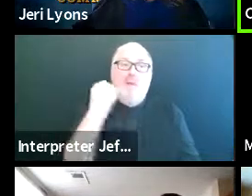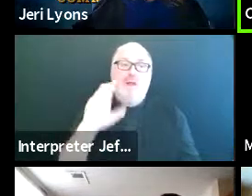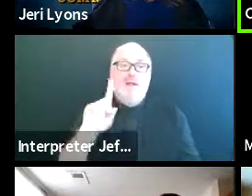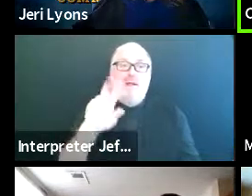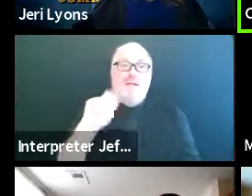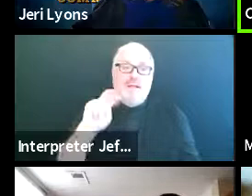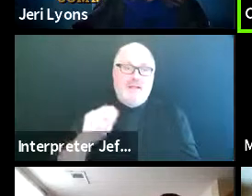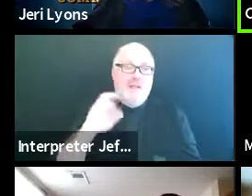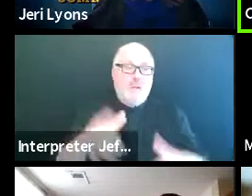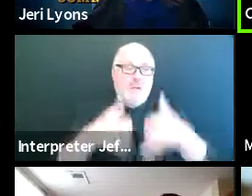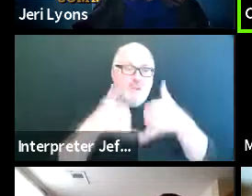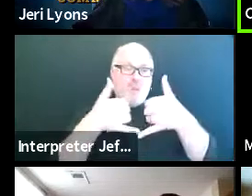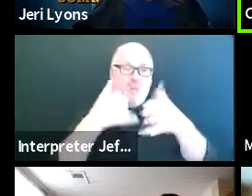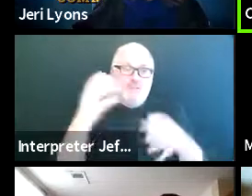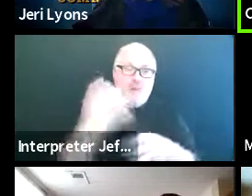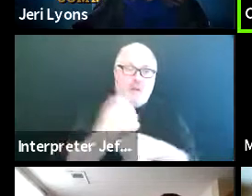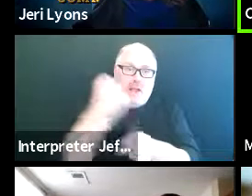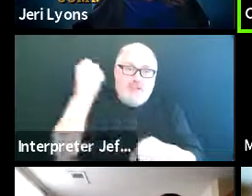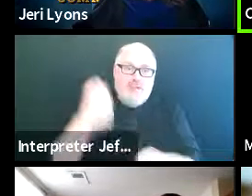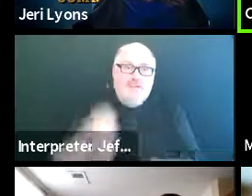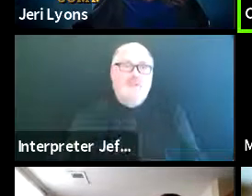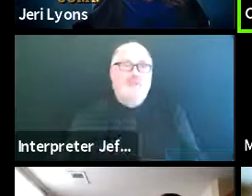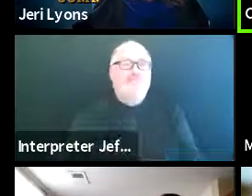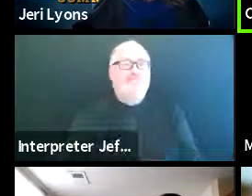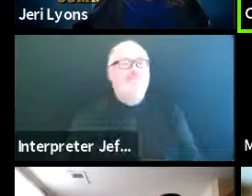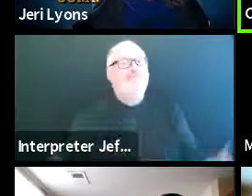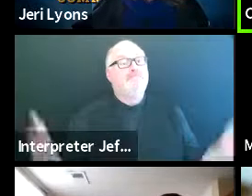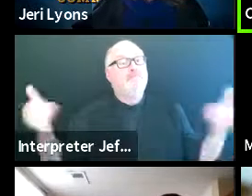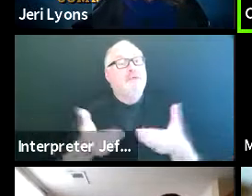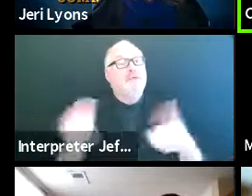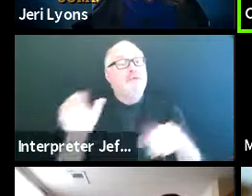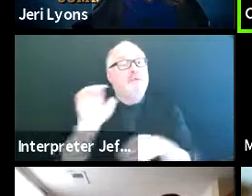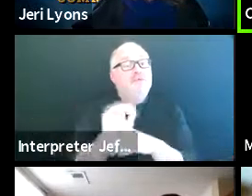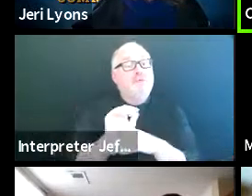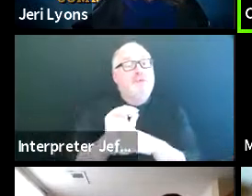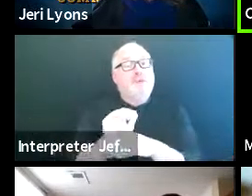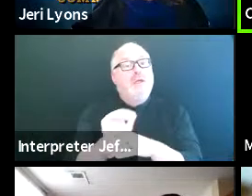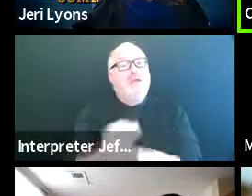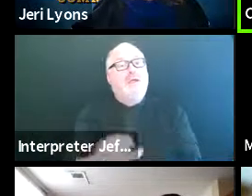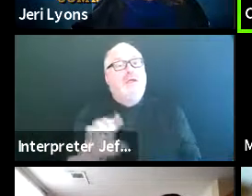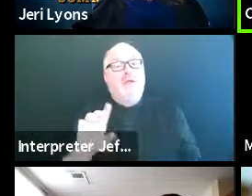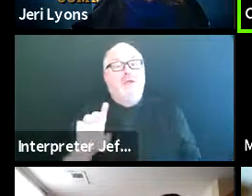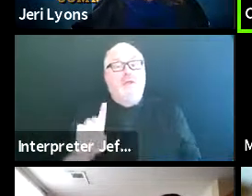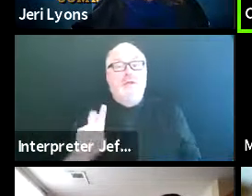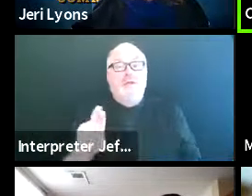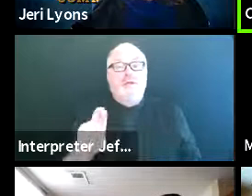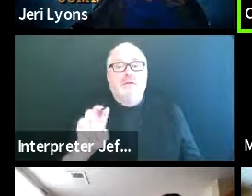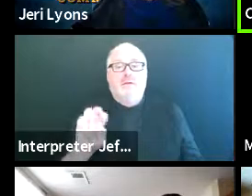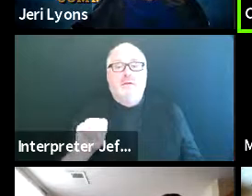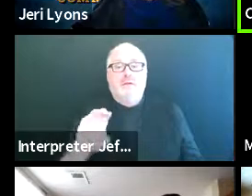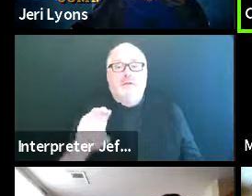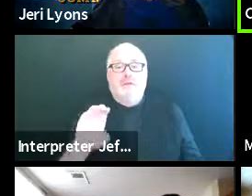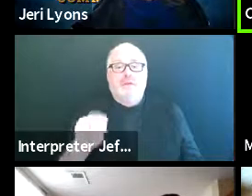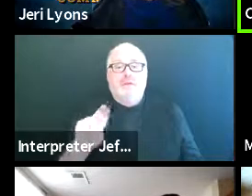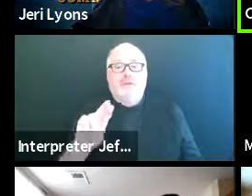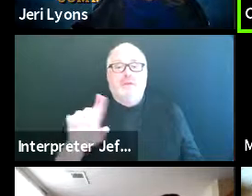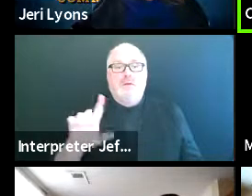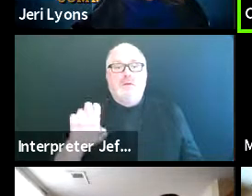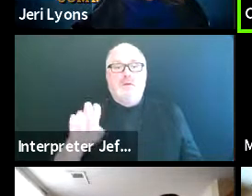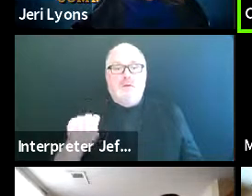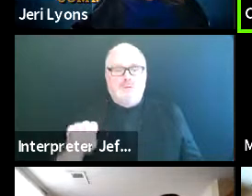for Excellence and is being introduced tonight by Dr. McMullen.